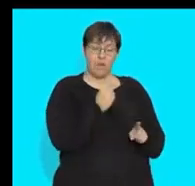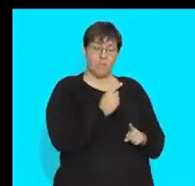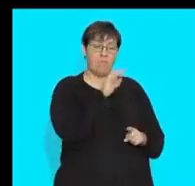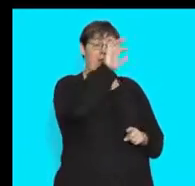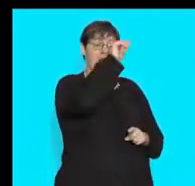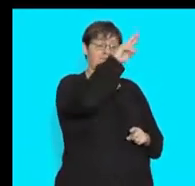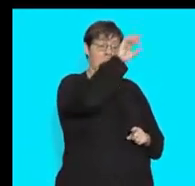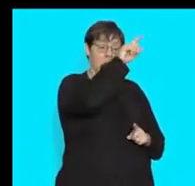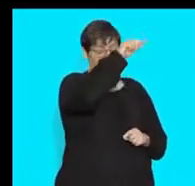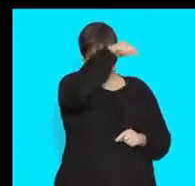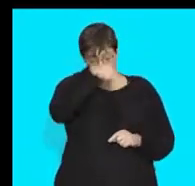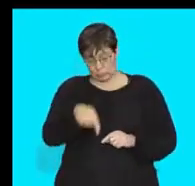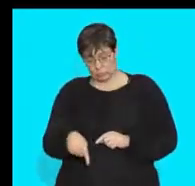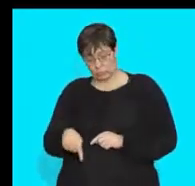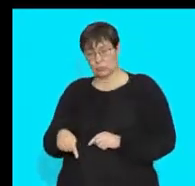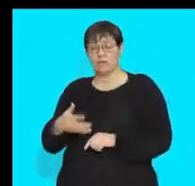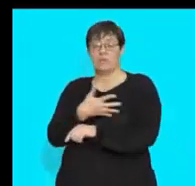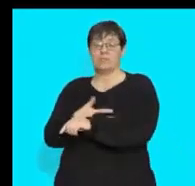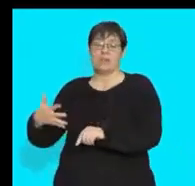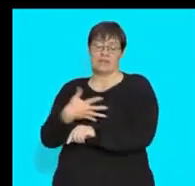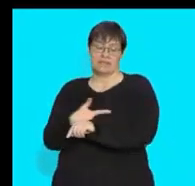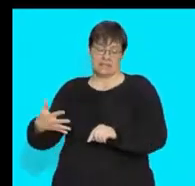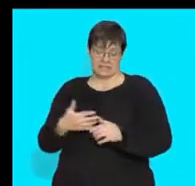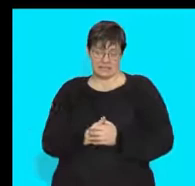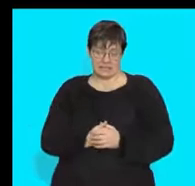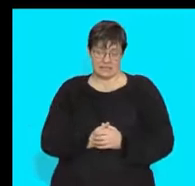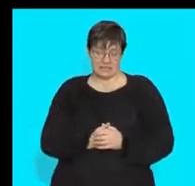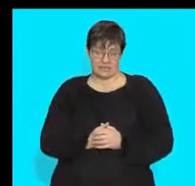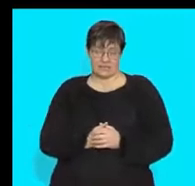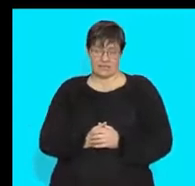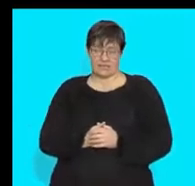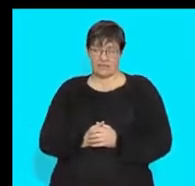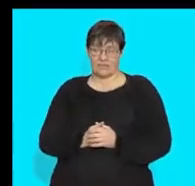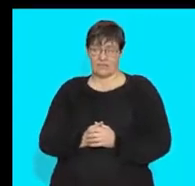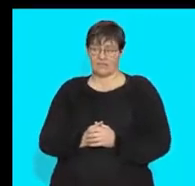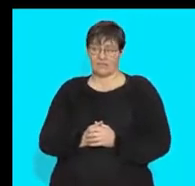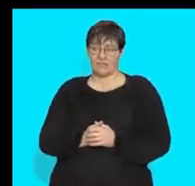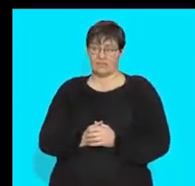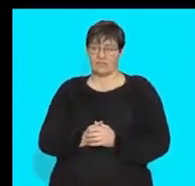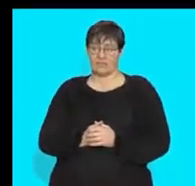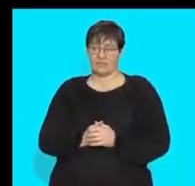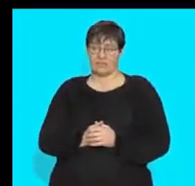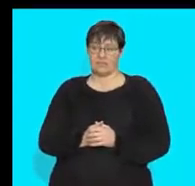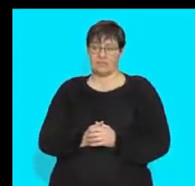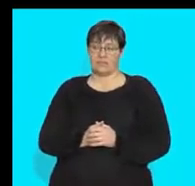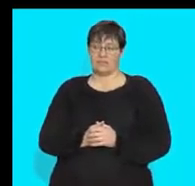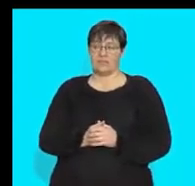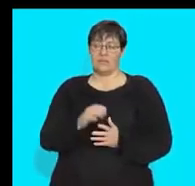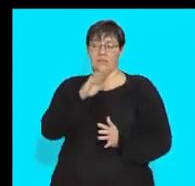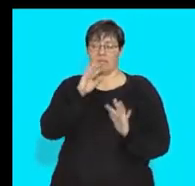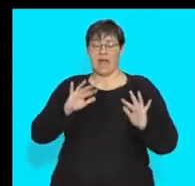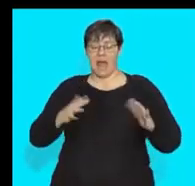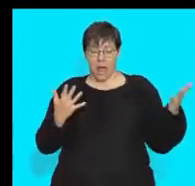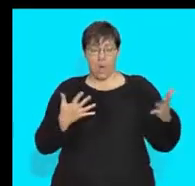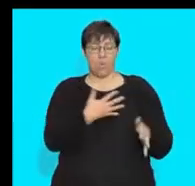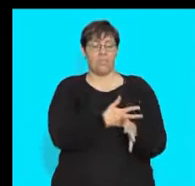from the alveoli into the bloodstream. And there we say how it